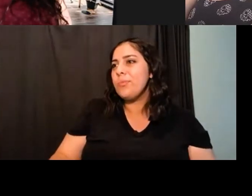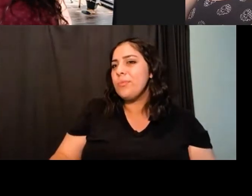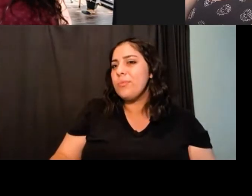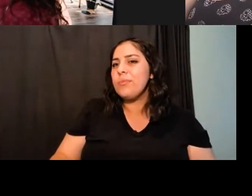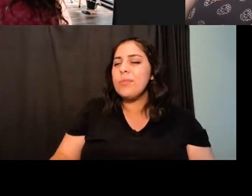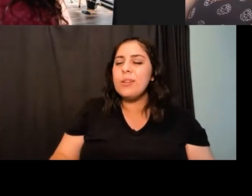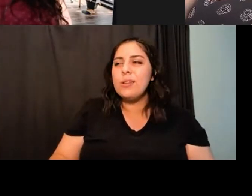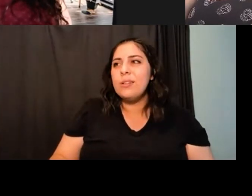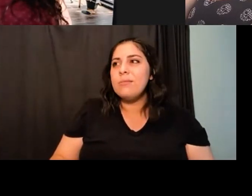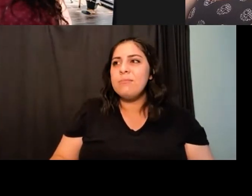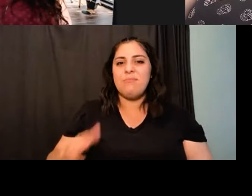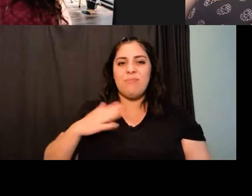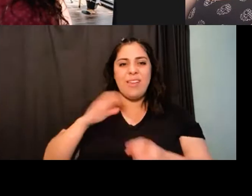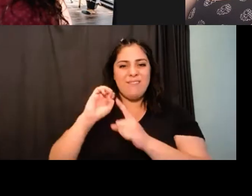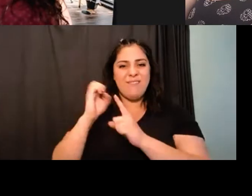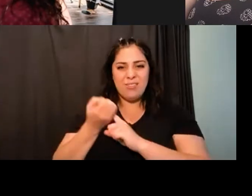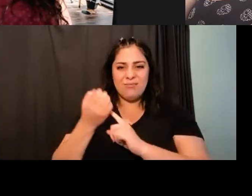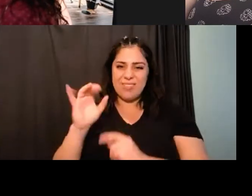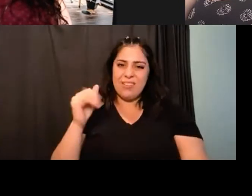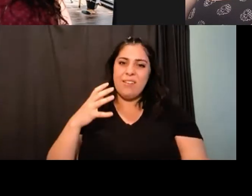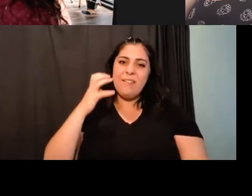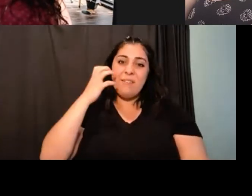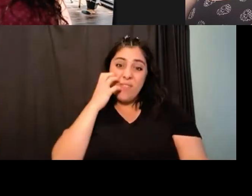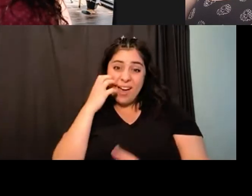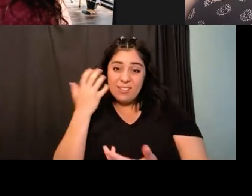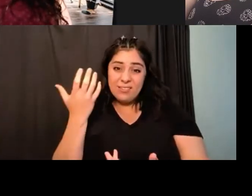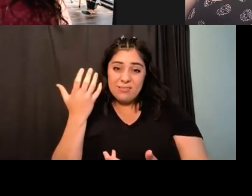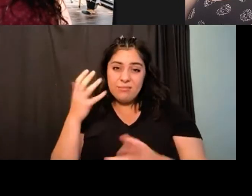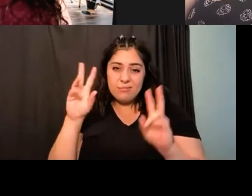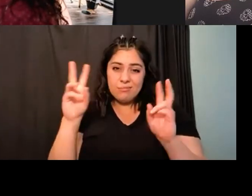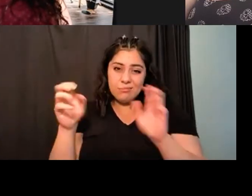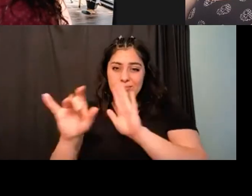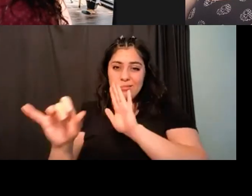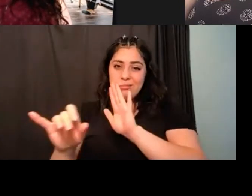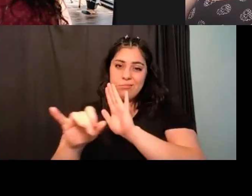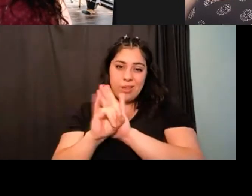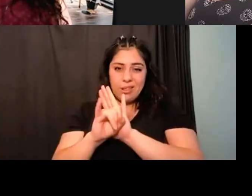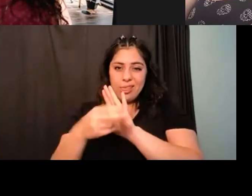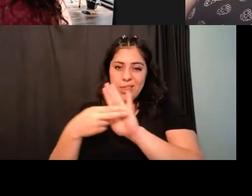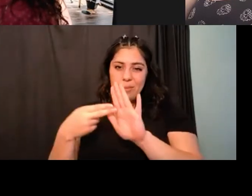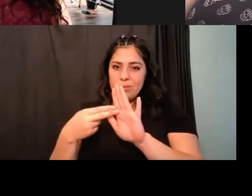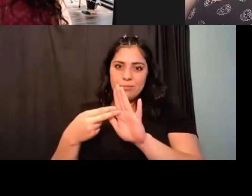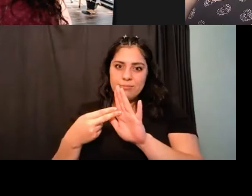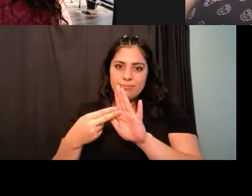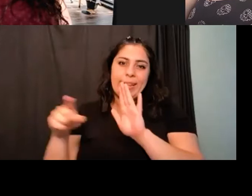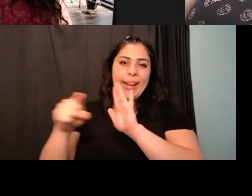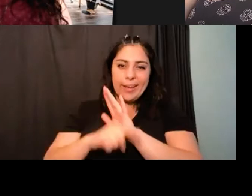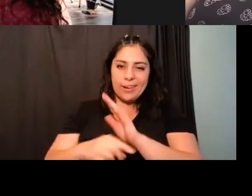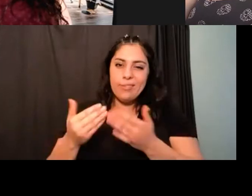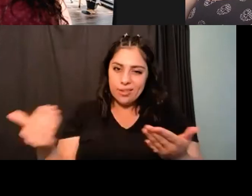fat was just not, it wasn't a good thing. And in my home, Latino home, it was, every time I would